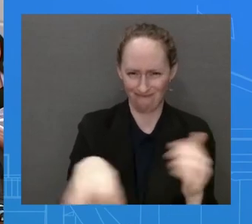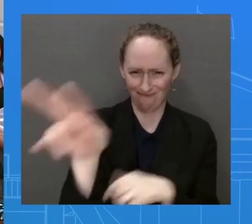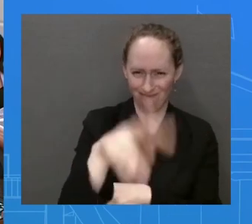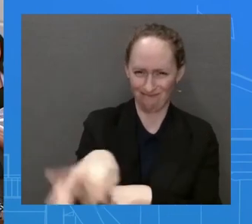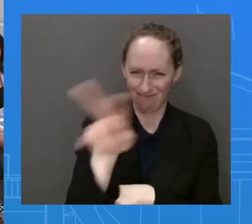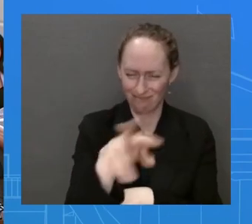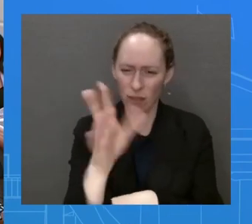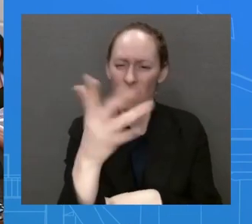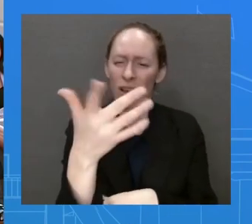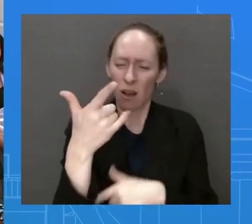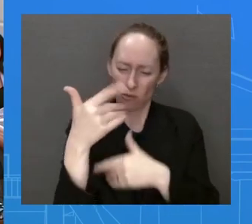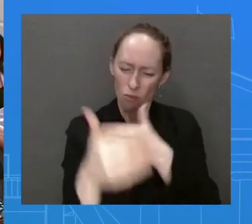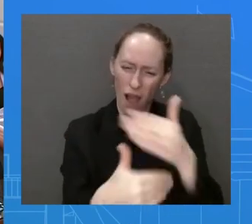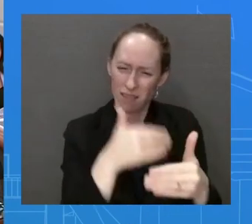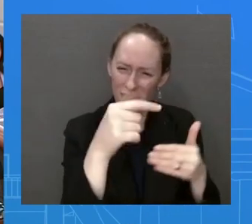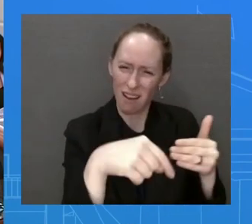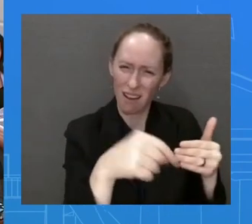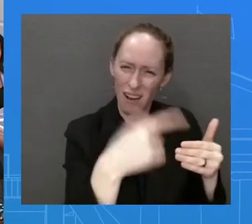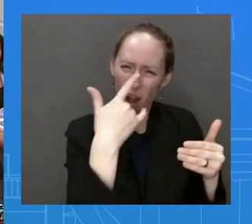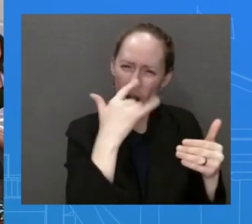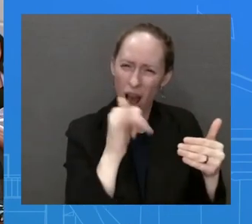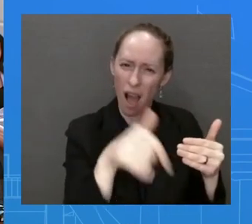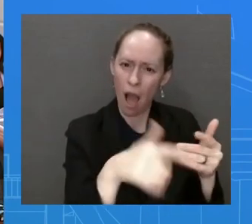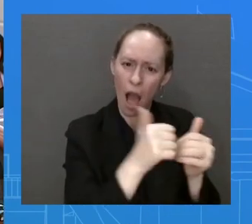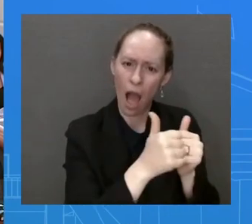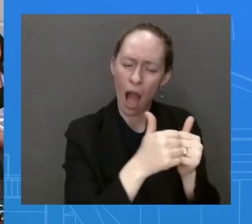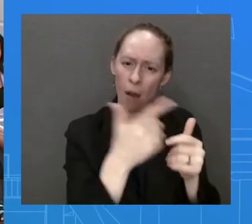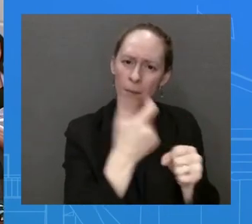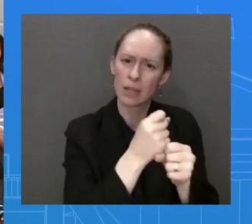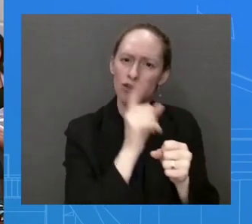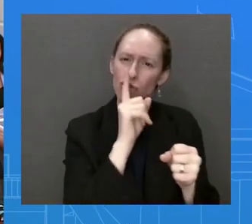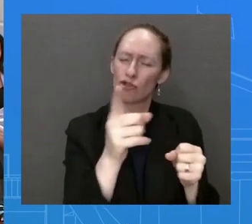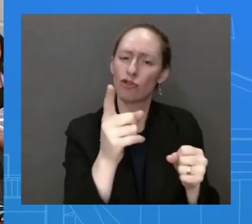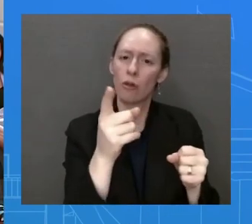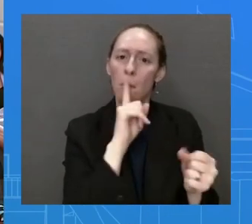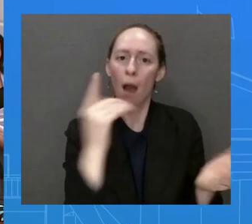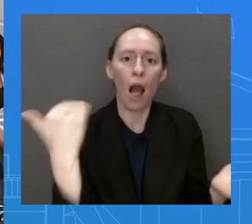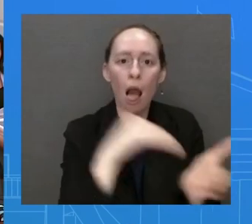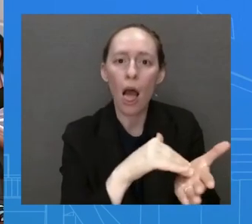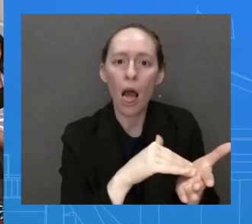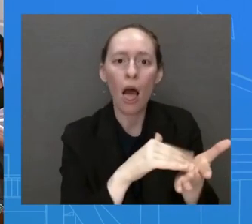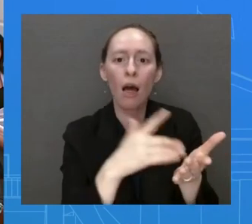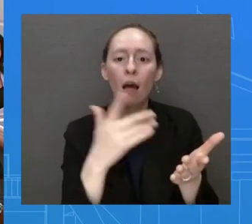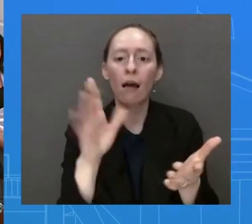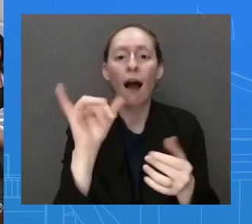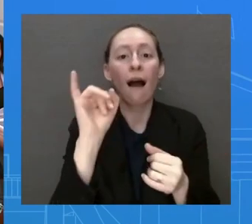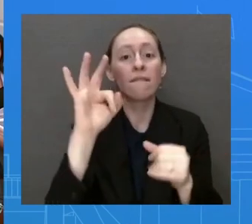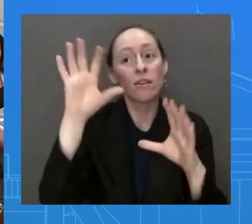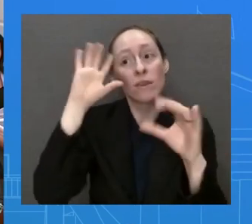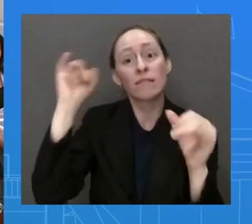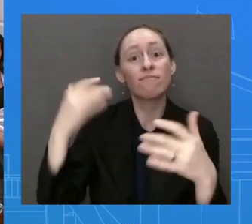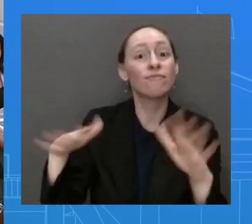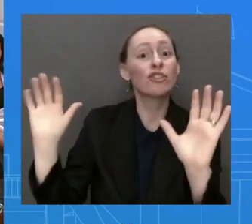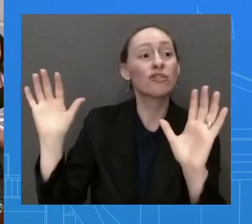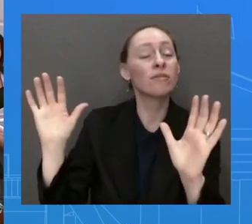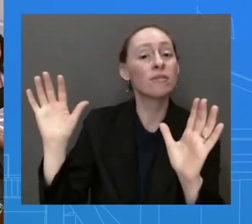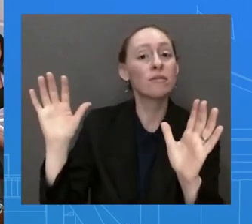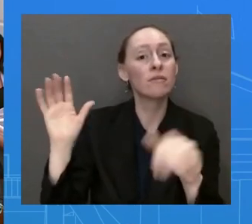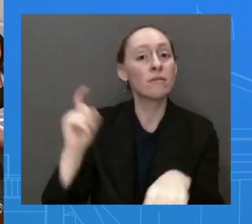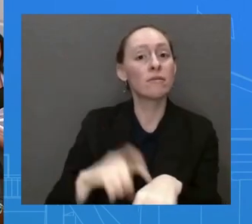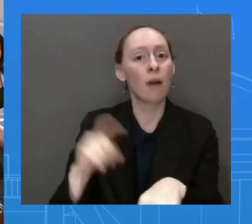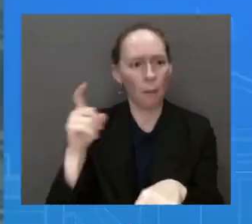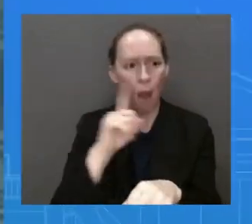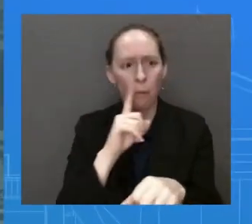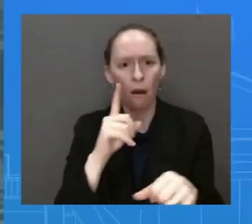or intentionally taken when a president or vice president leaves office? You know, what's the protocol, or is this sort of just, you know, a self-review